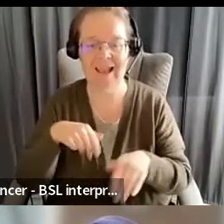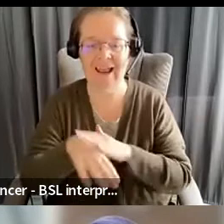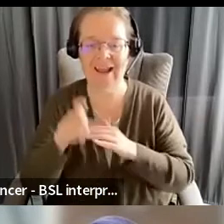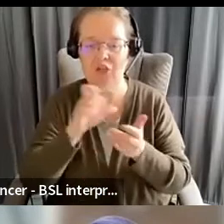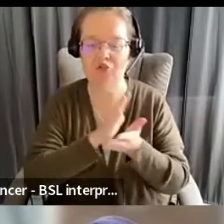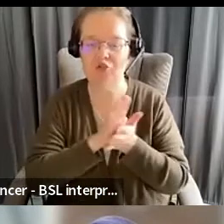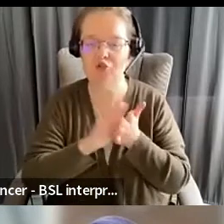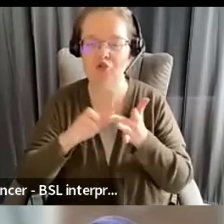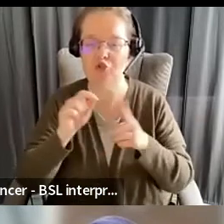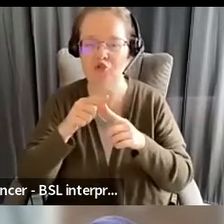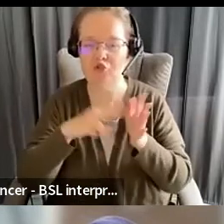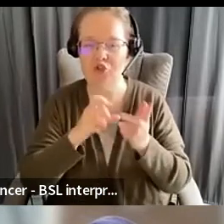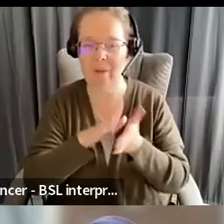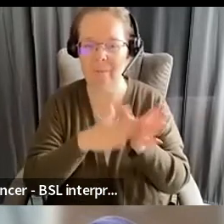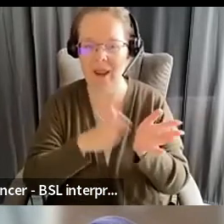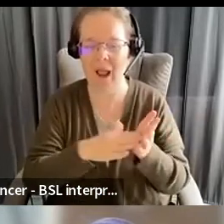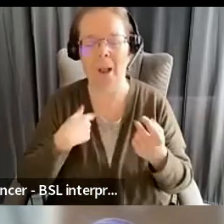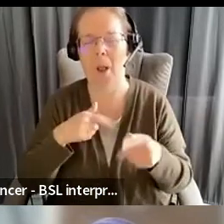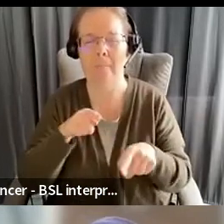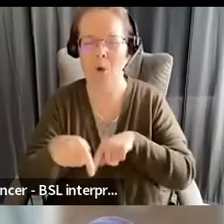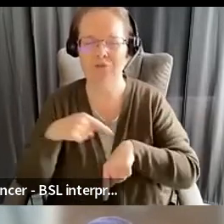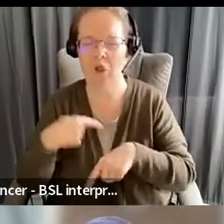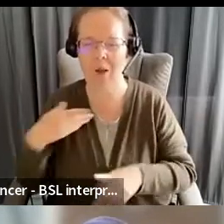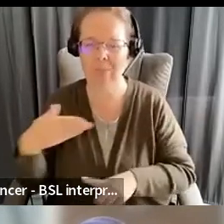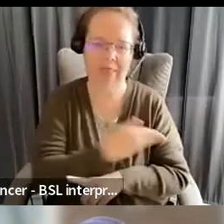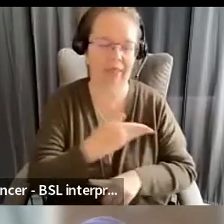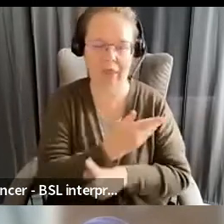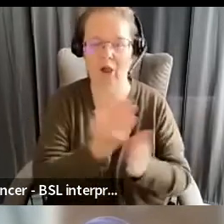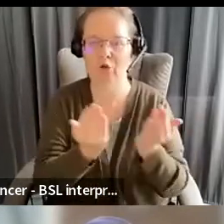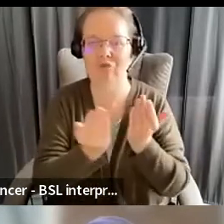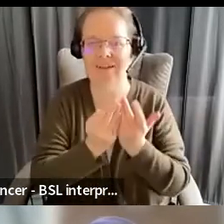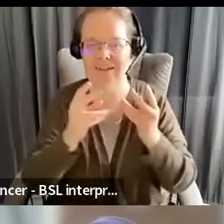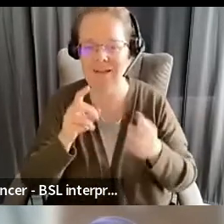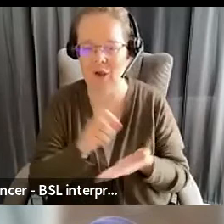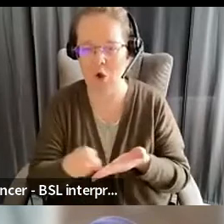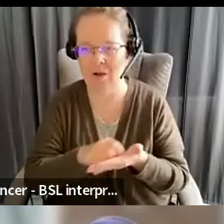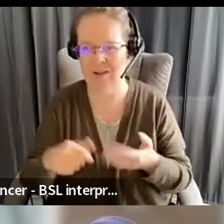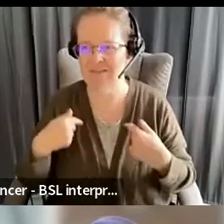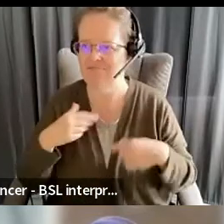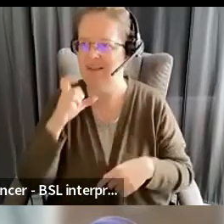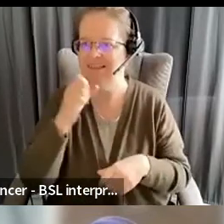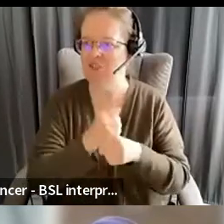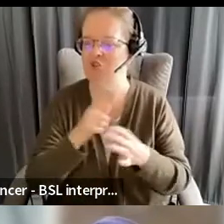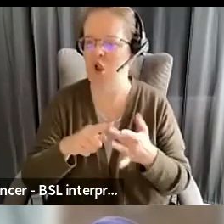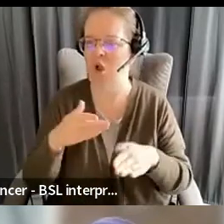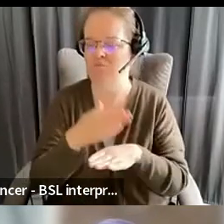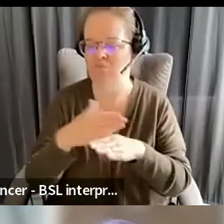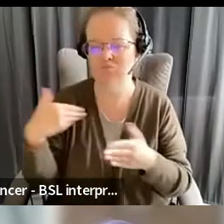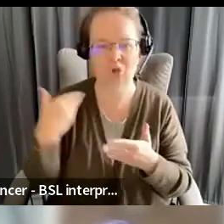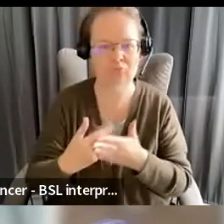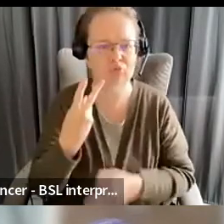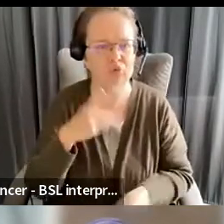often end up in the Reading office. So I'm I've been with CGI for 2 years, and I came in